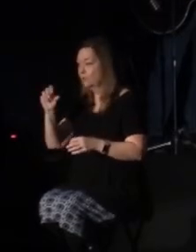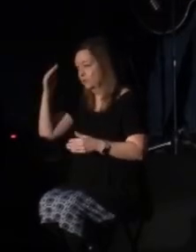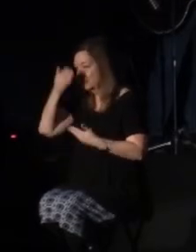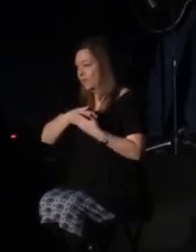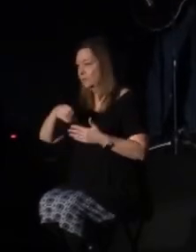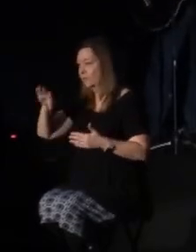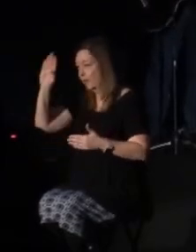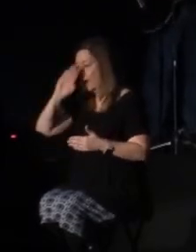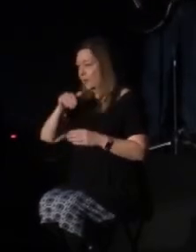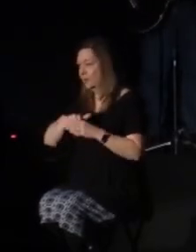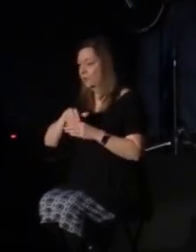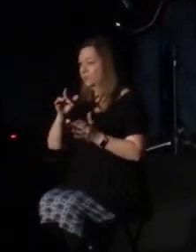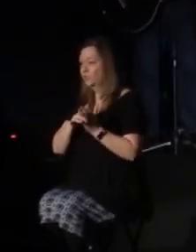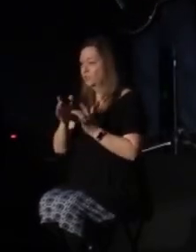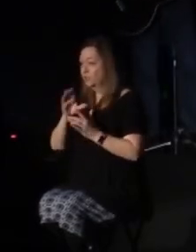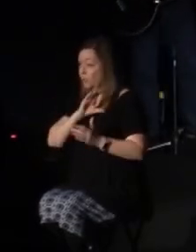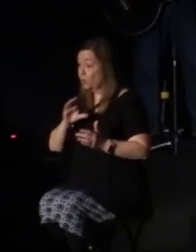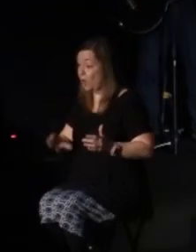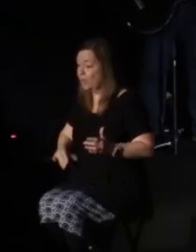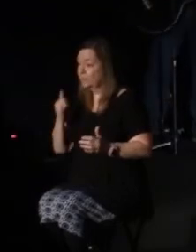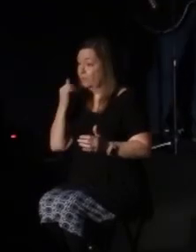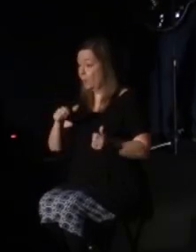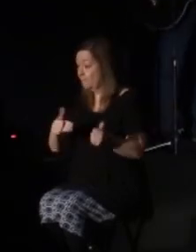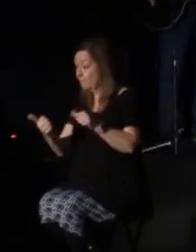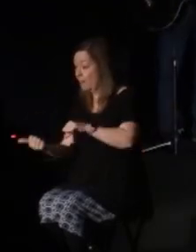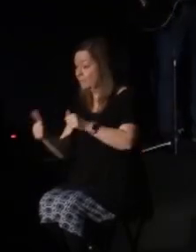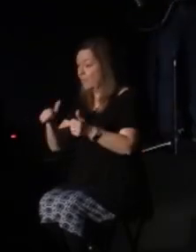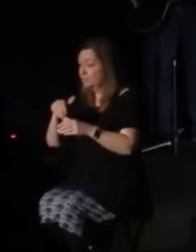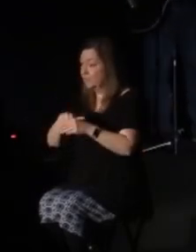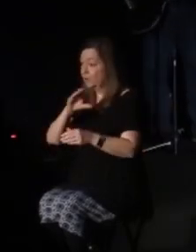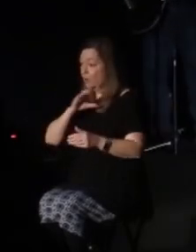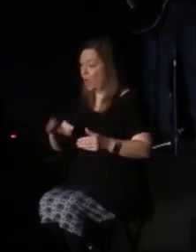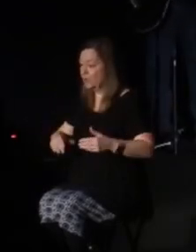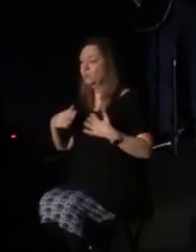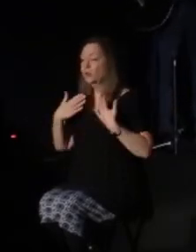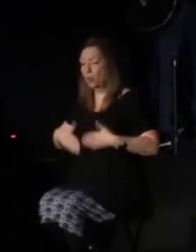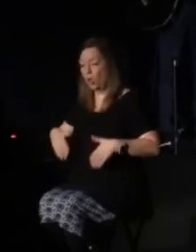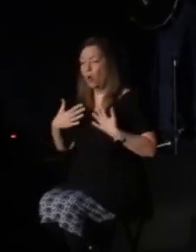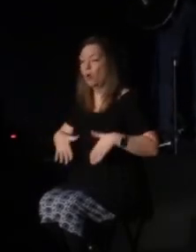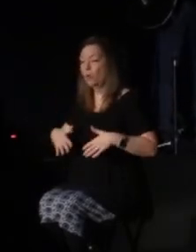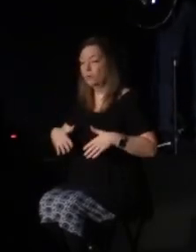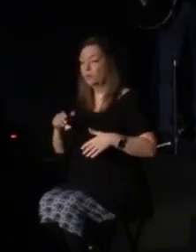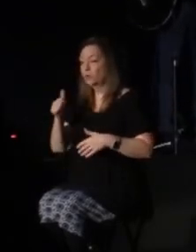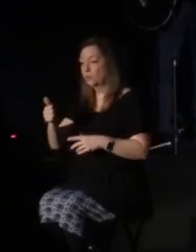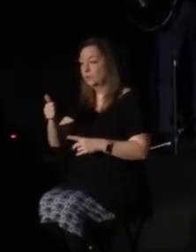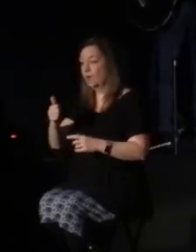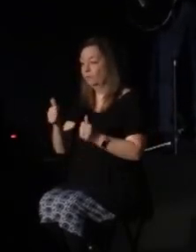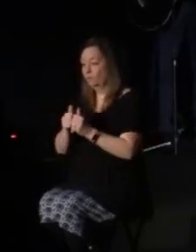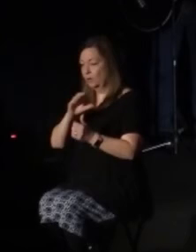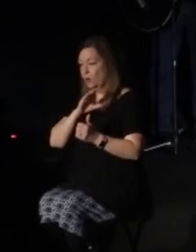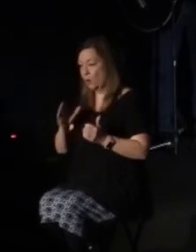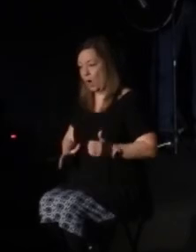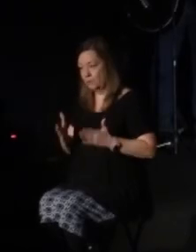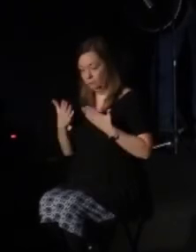Jesus Christ. For all of you who have been baptized into Christ have clothed yourself with Christ."